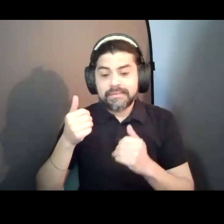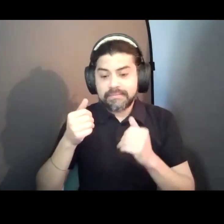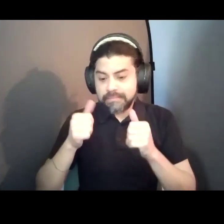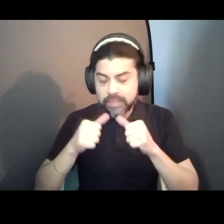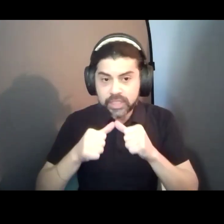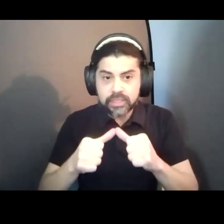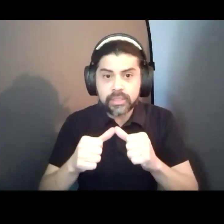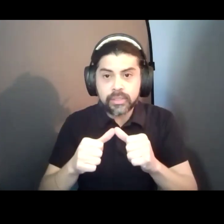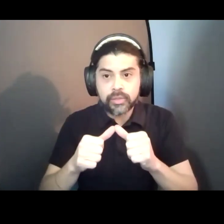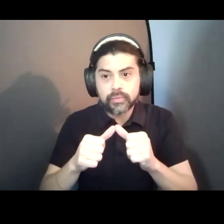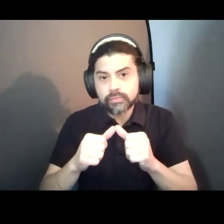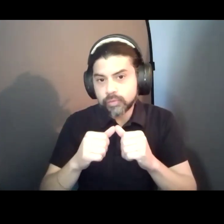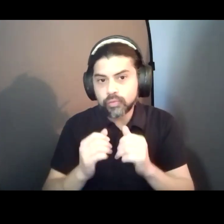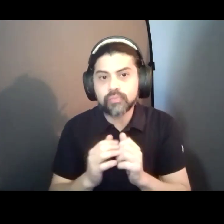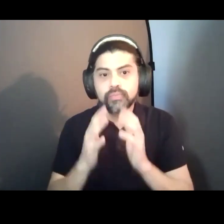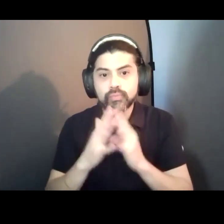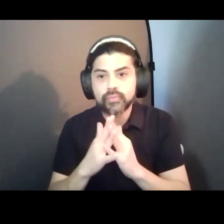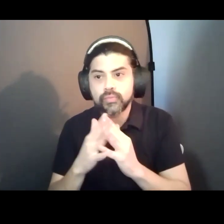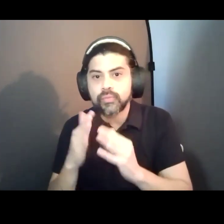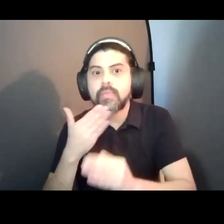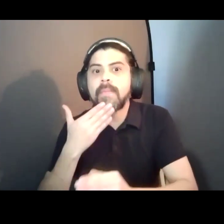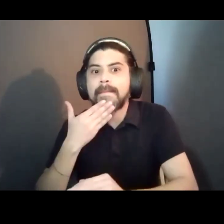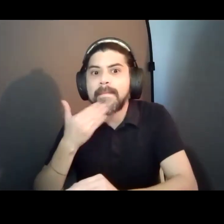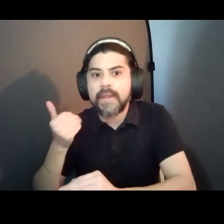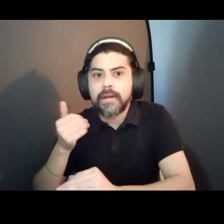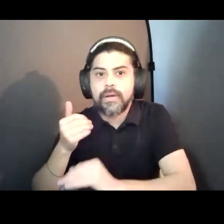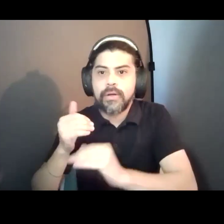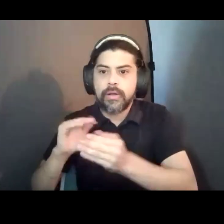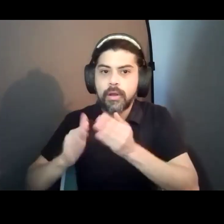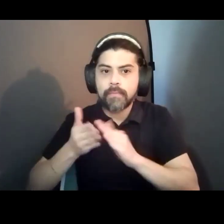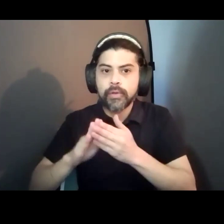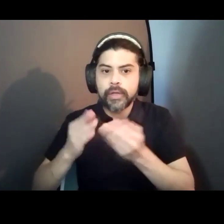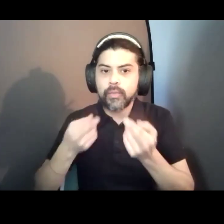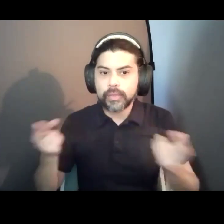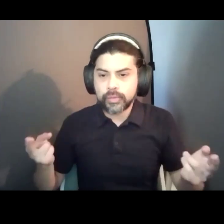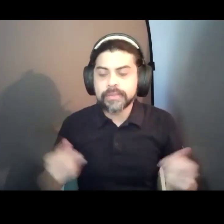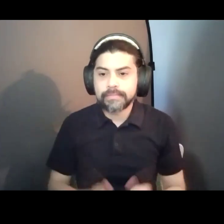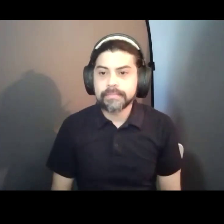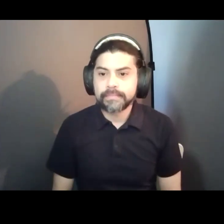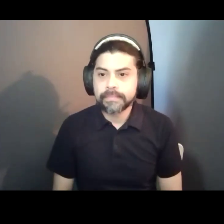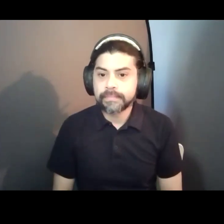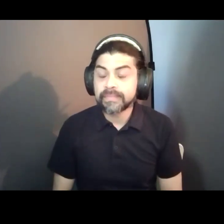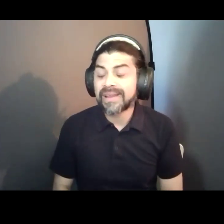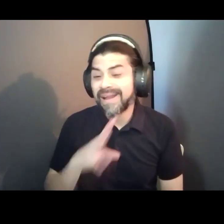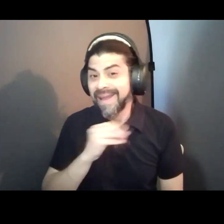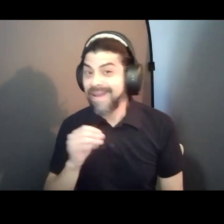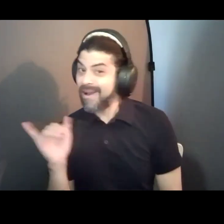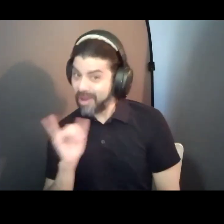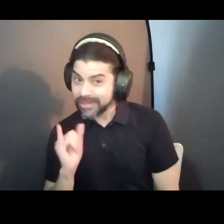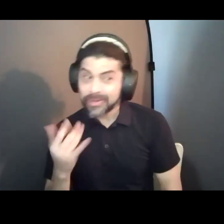I also, though, you say it's an opportunity for education because you may have also been tracking quite a bit